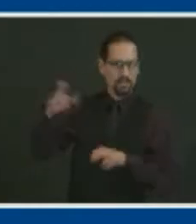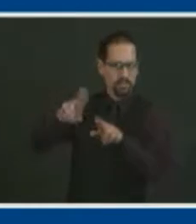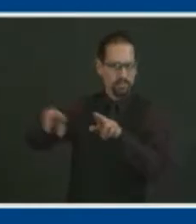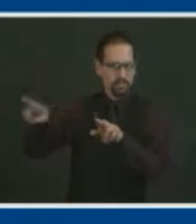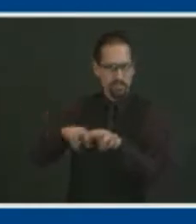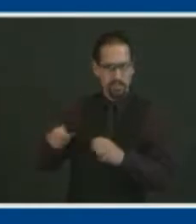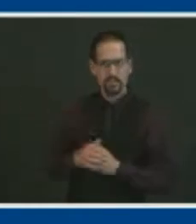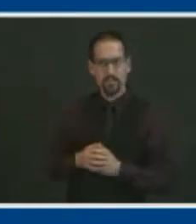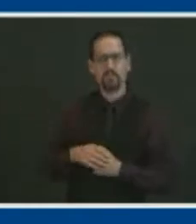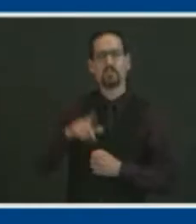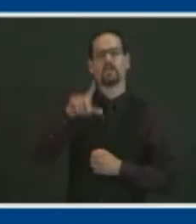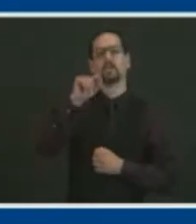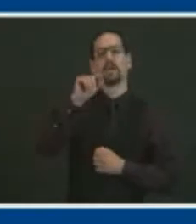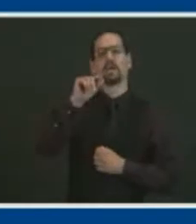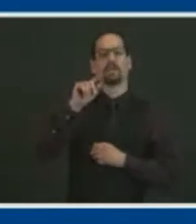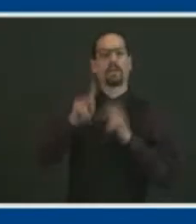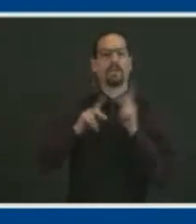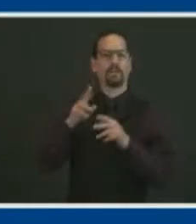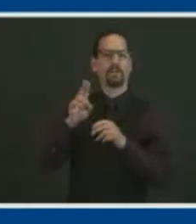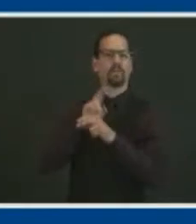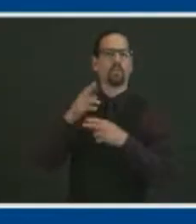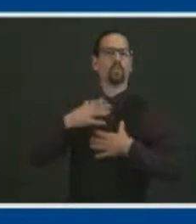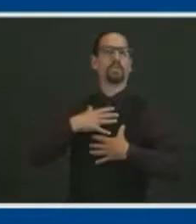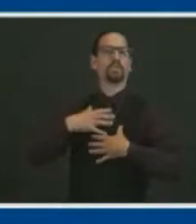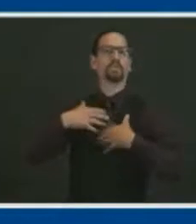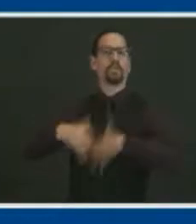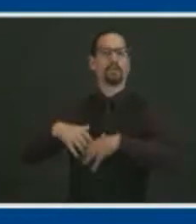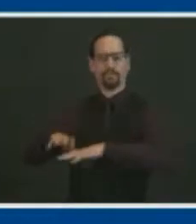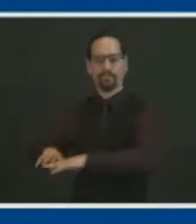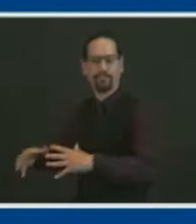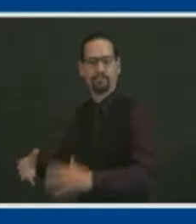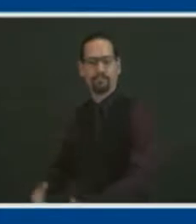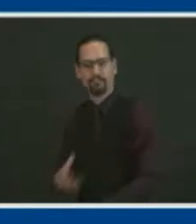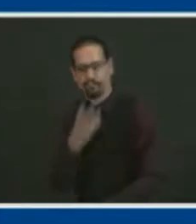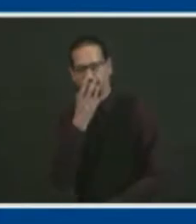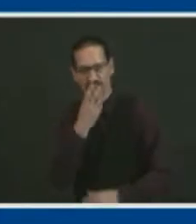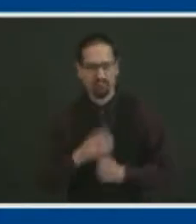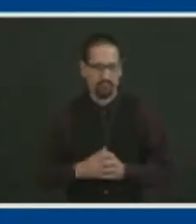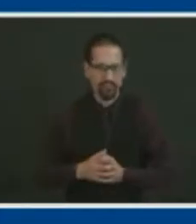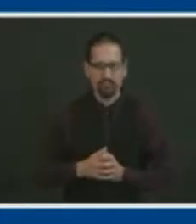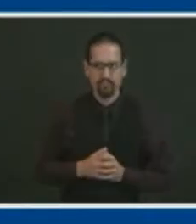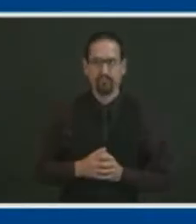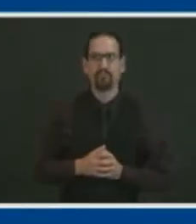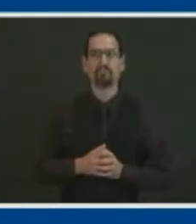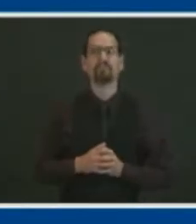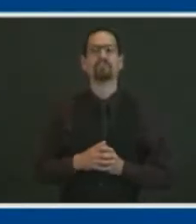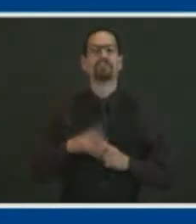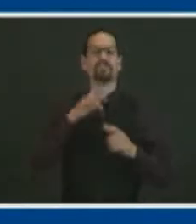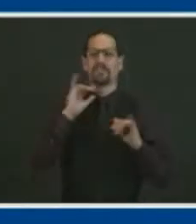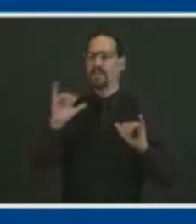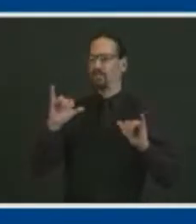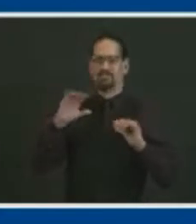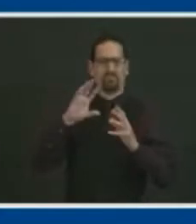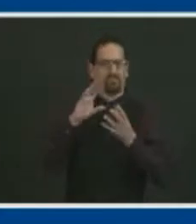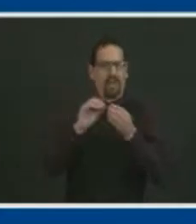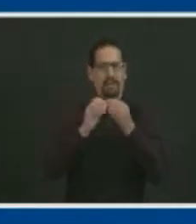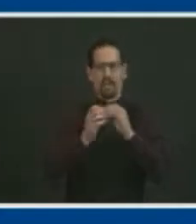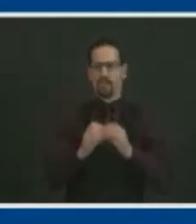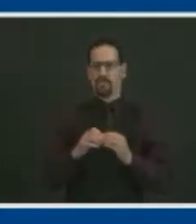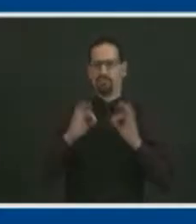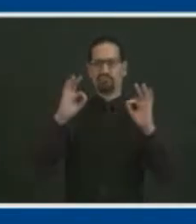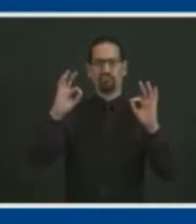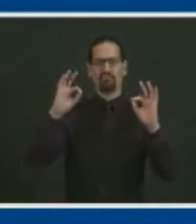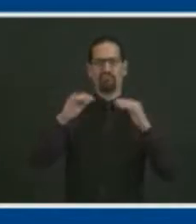20 are on a ventilator across Rhode Island. Again, the trends in this area are